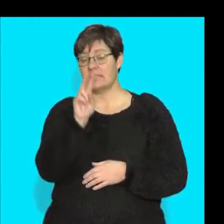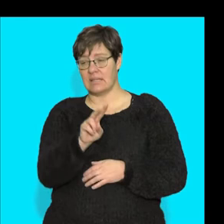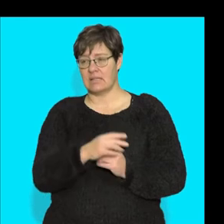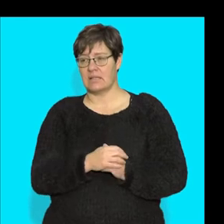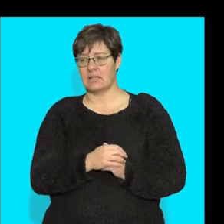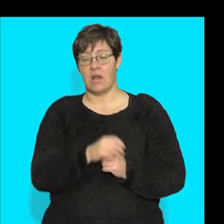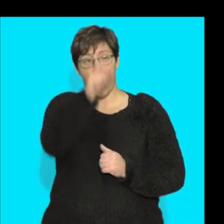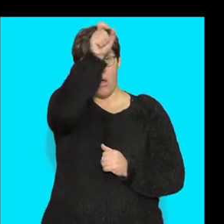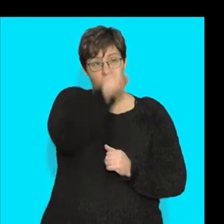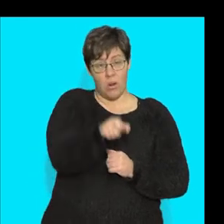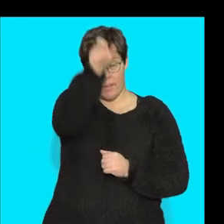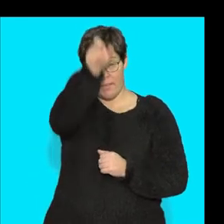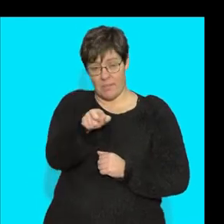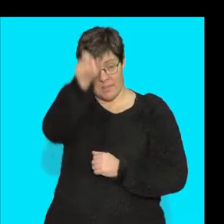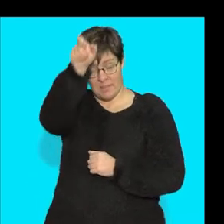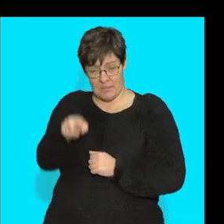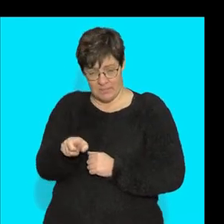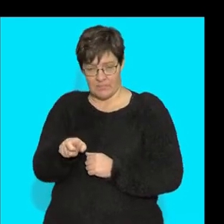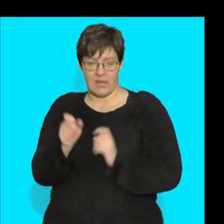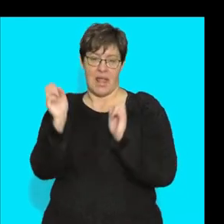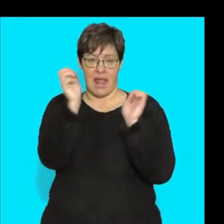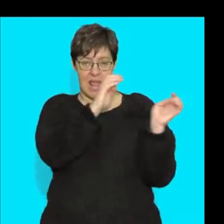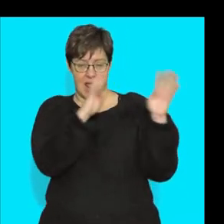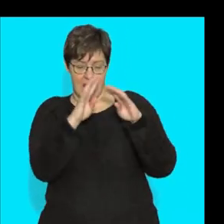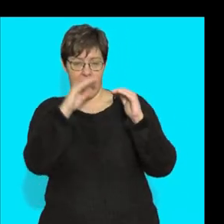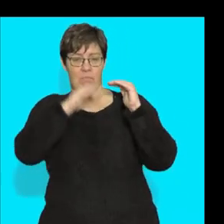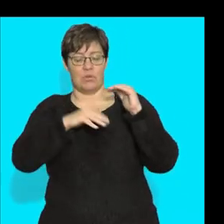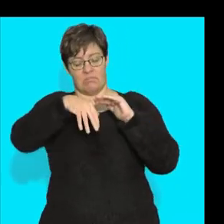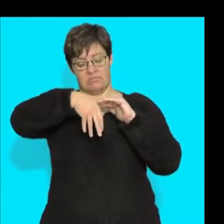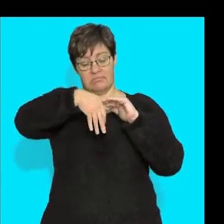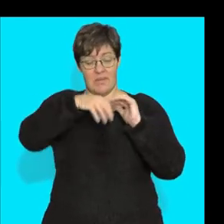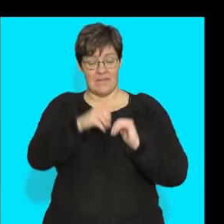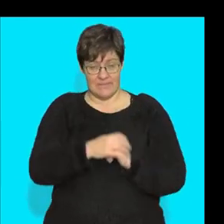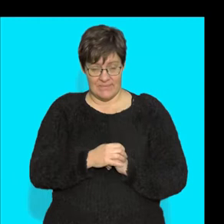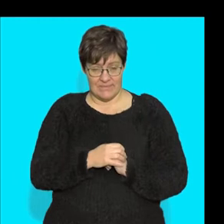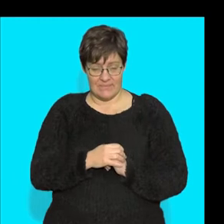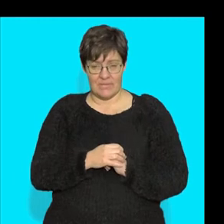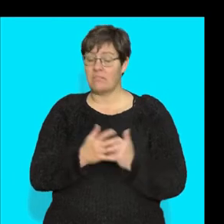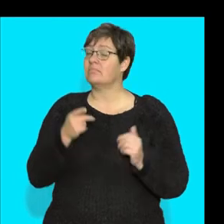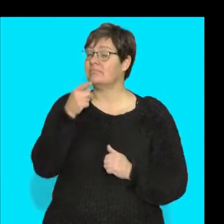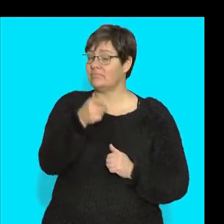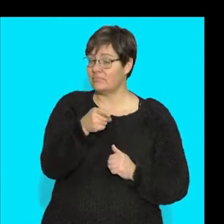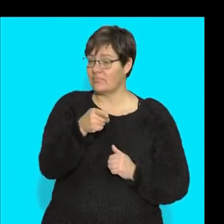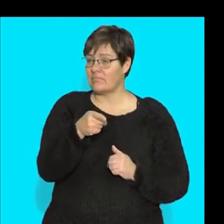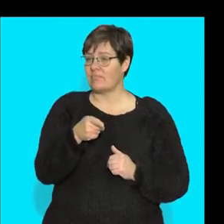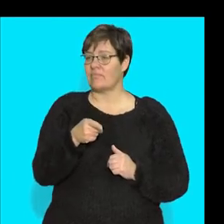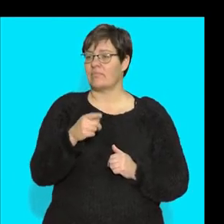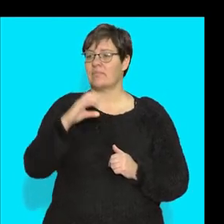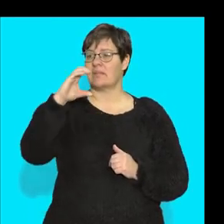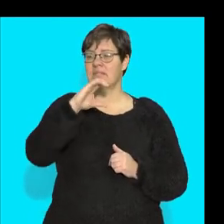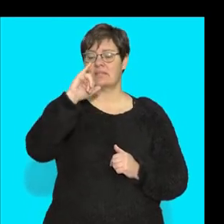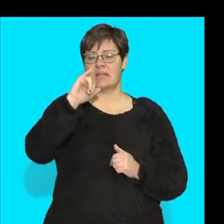they are column shaped and they got little hairs at the bottom. So this is going to be my